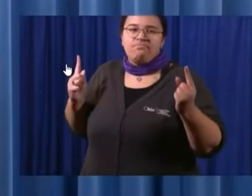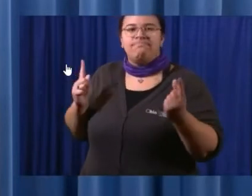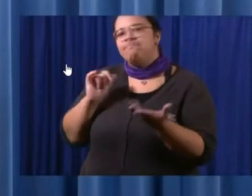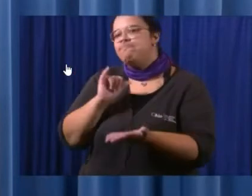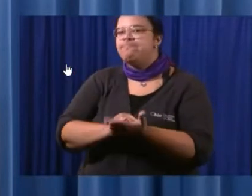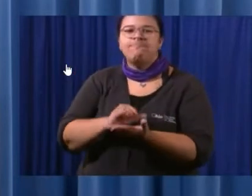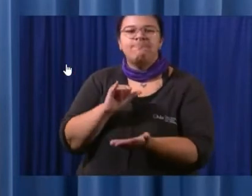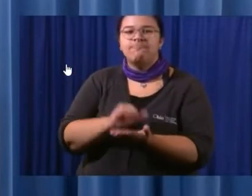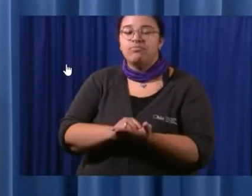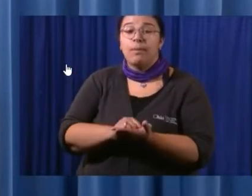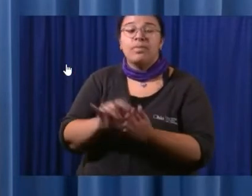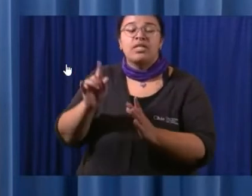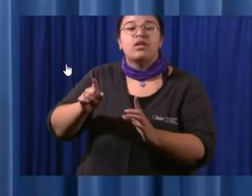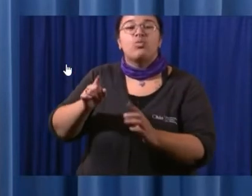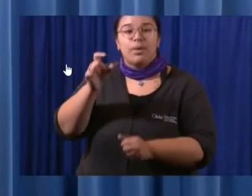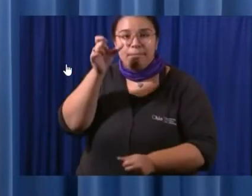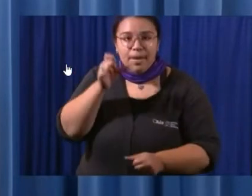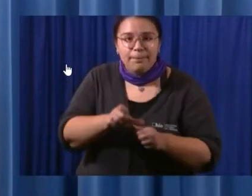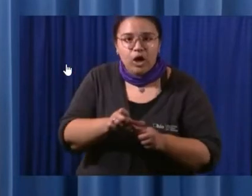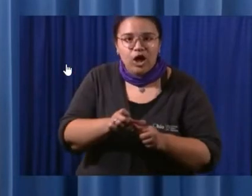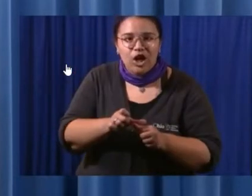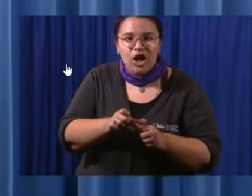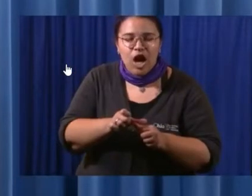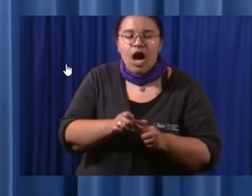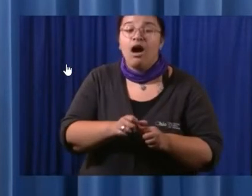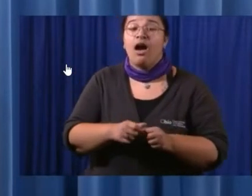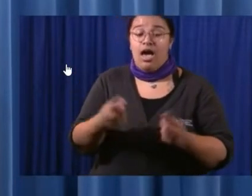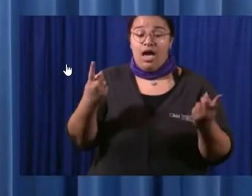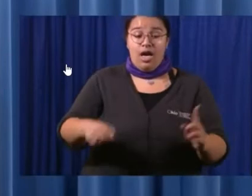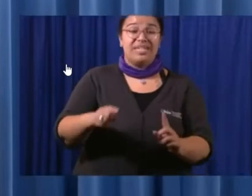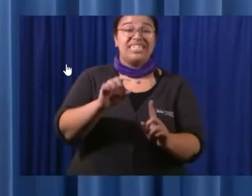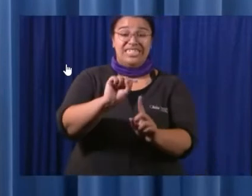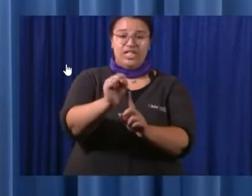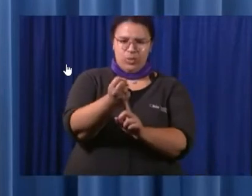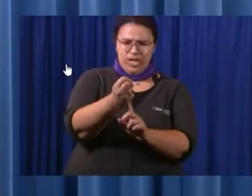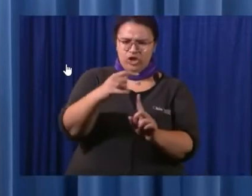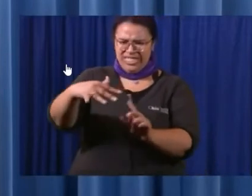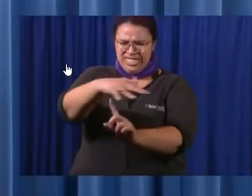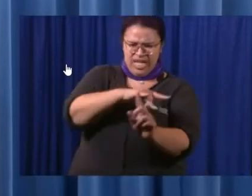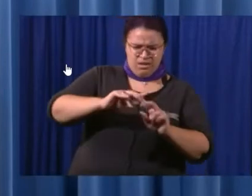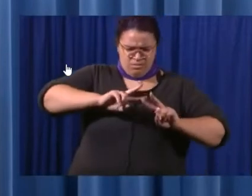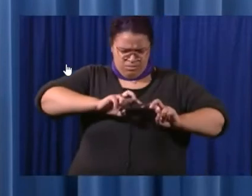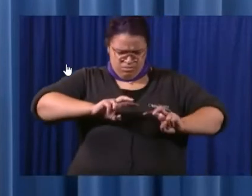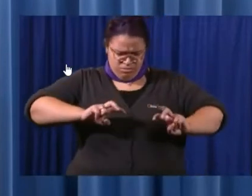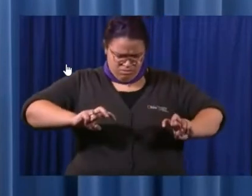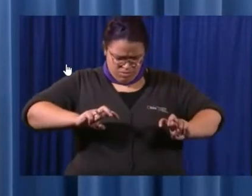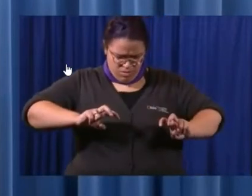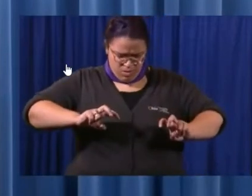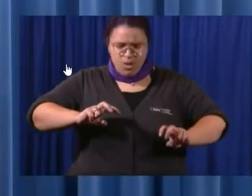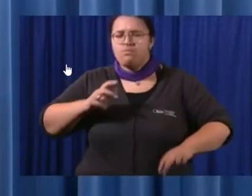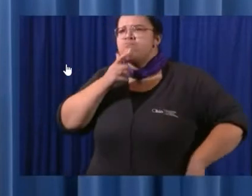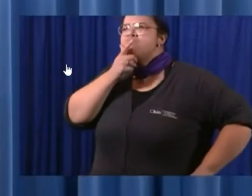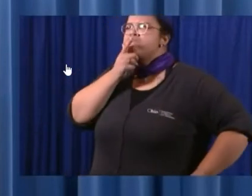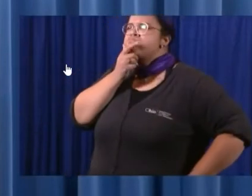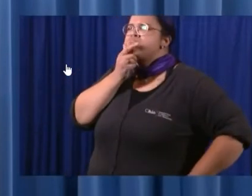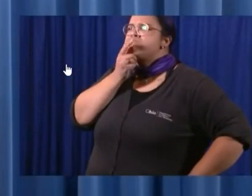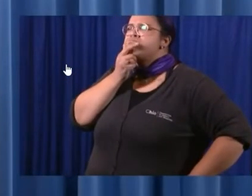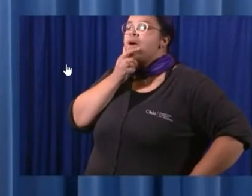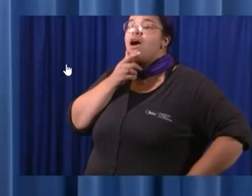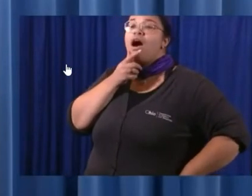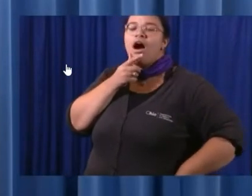of common sense, how you try to achieve the best that you can every single day to educate